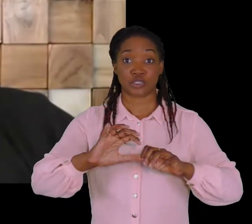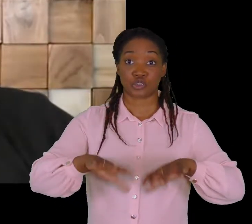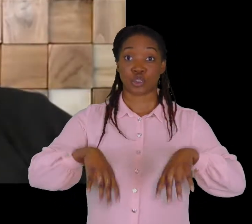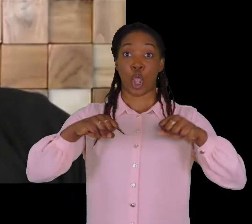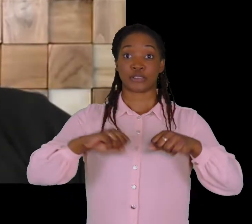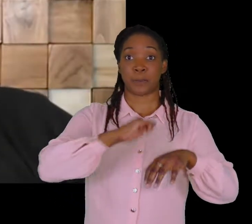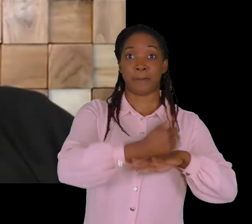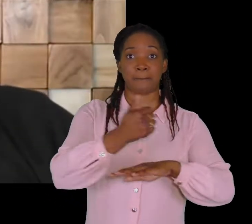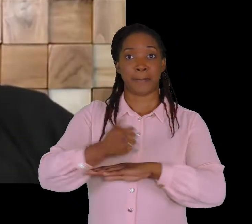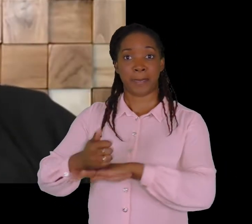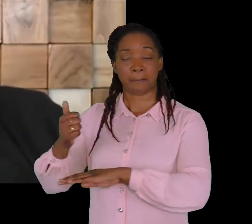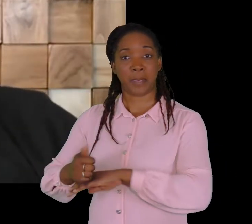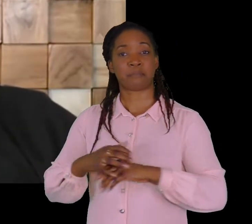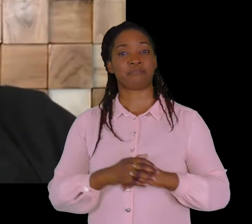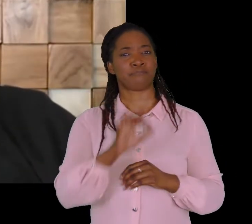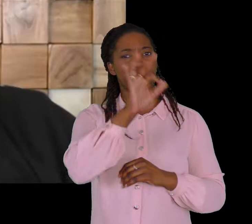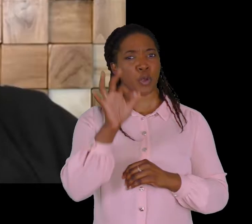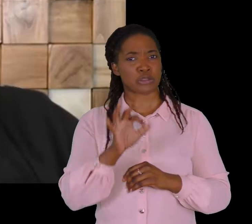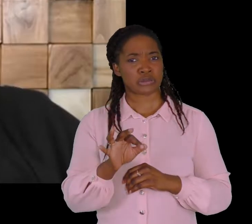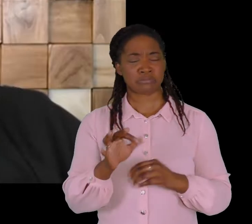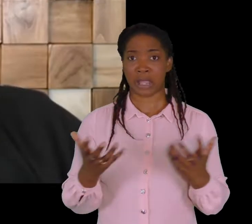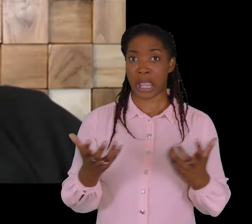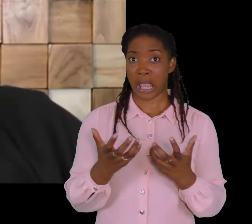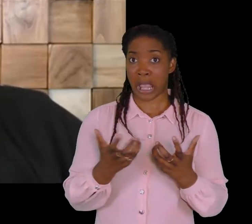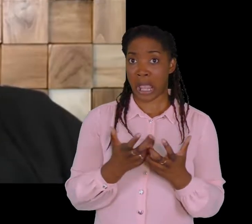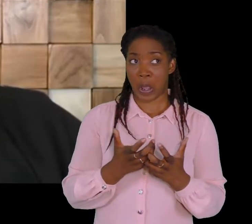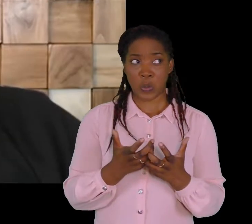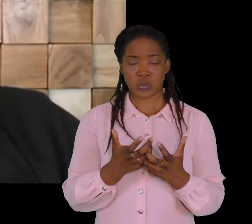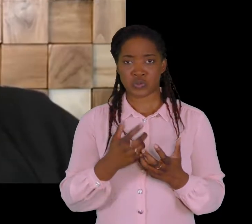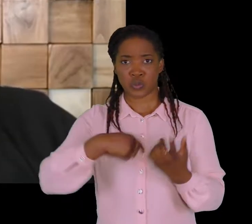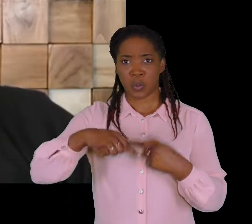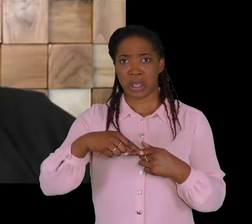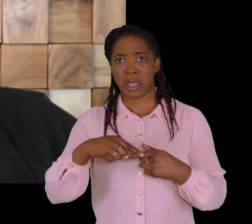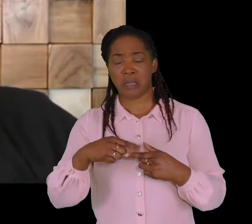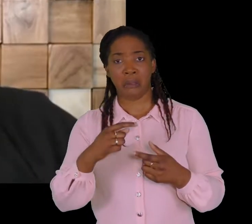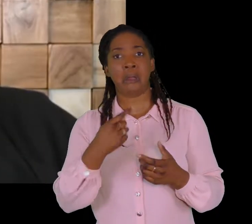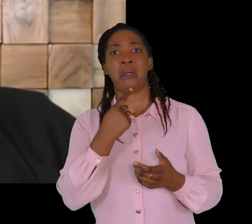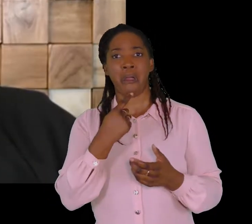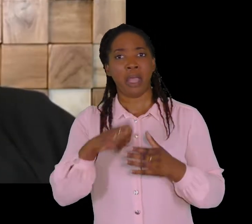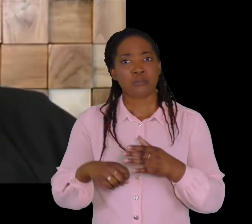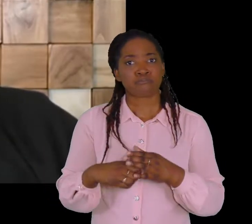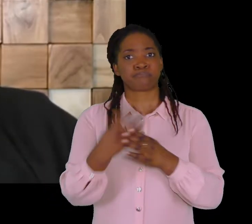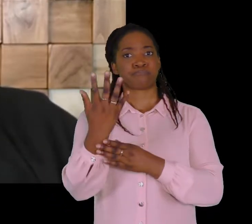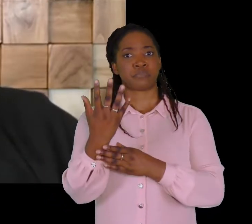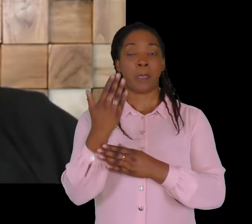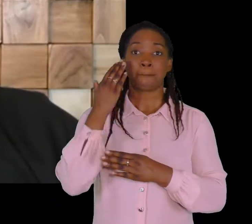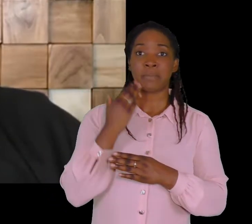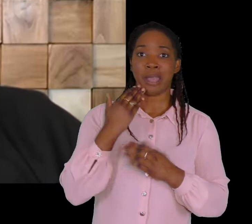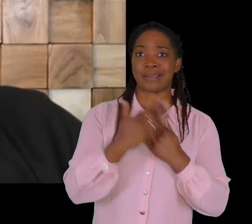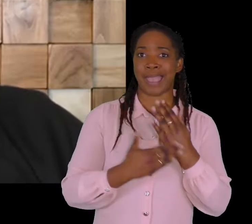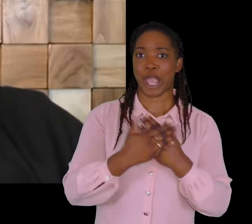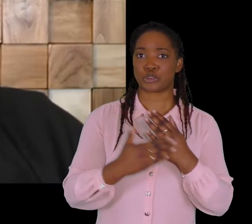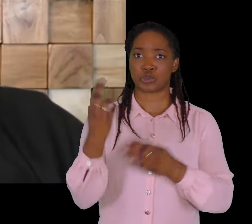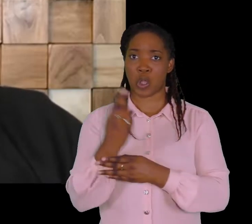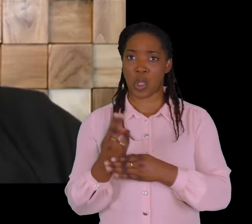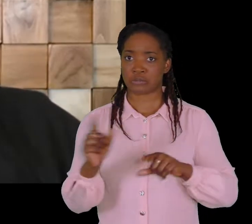came to light. The questions that we want to deal with are, how can we account for the emergence of Black curatorial practices at that time?